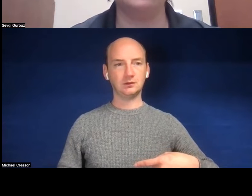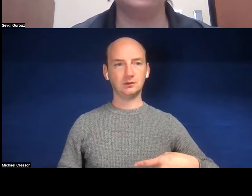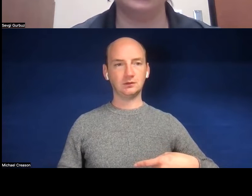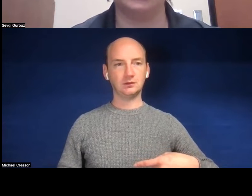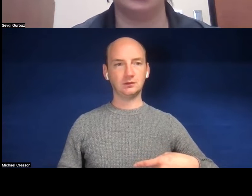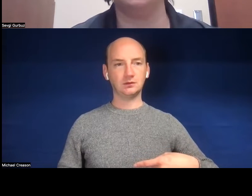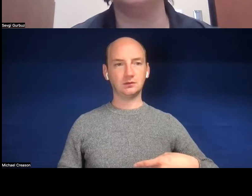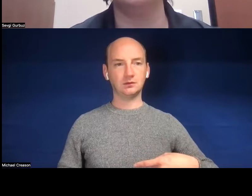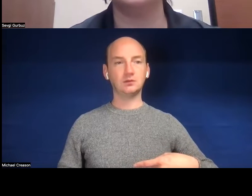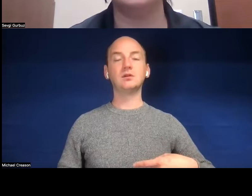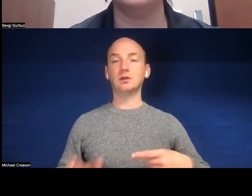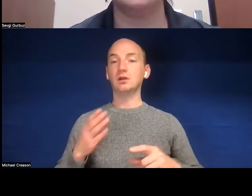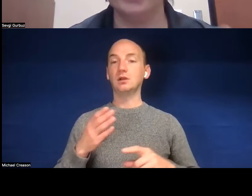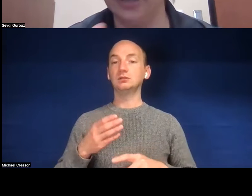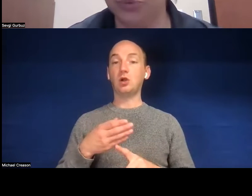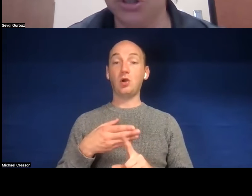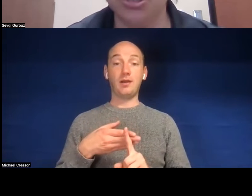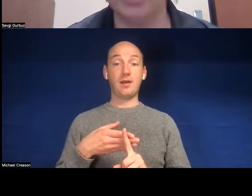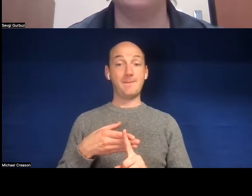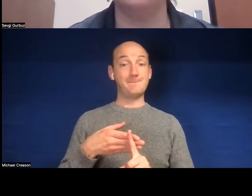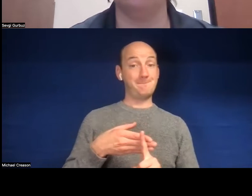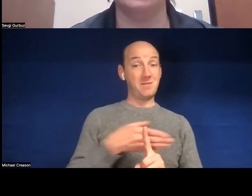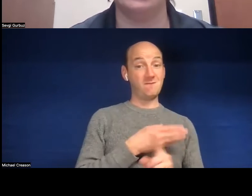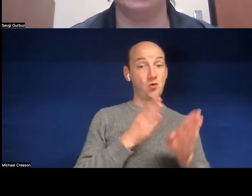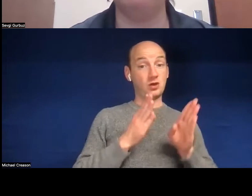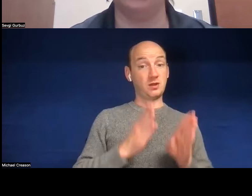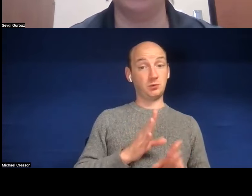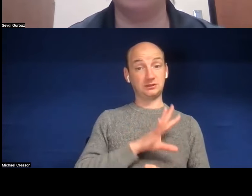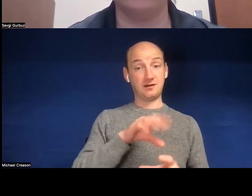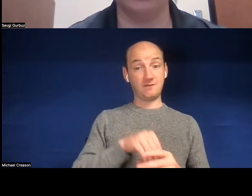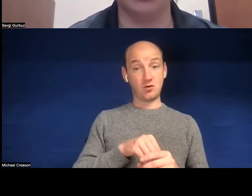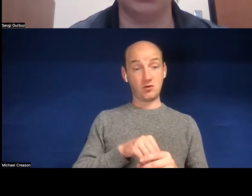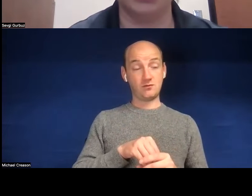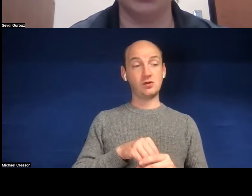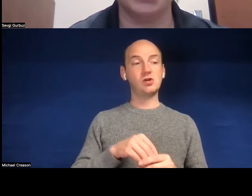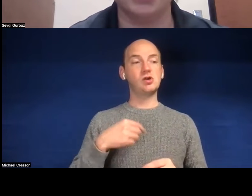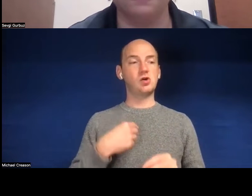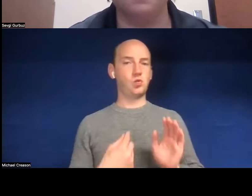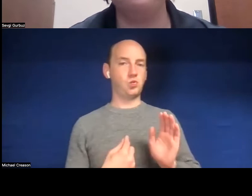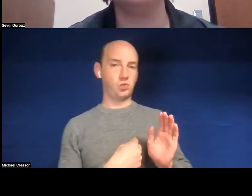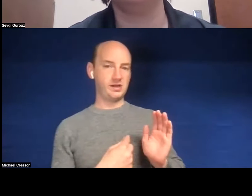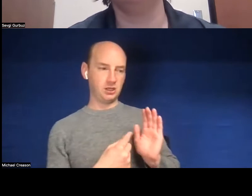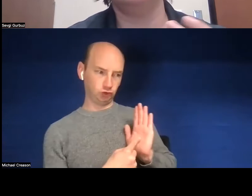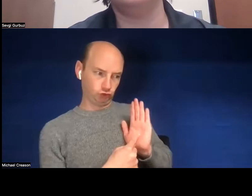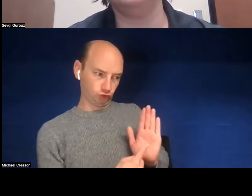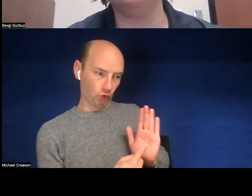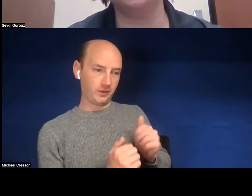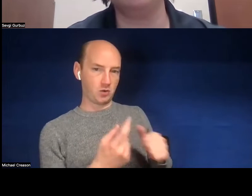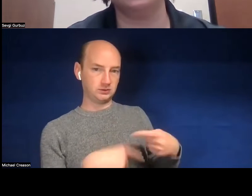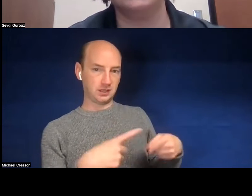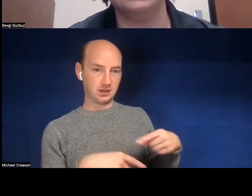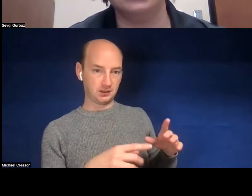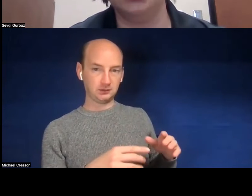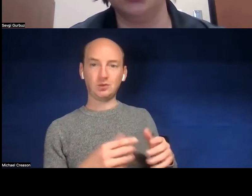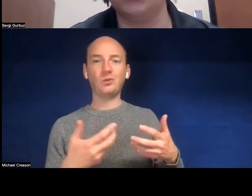what this sign would look like in sign language to kind of avoid any ambiguity about the articulation itself. Even